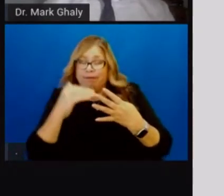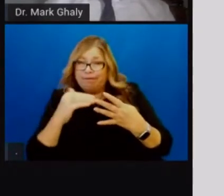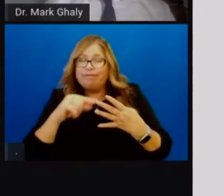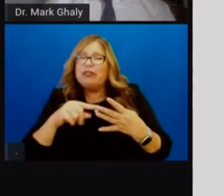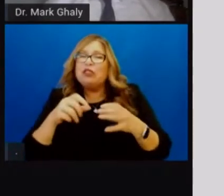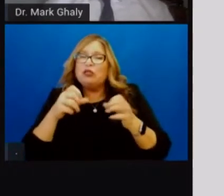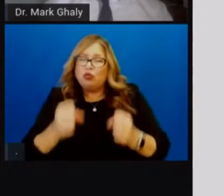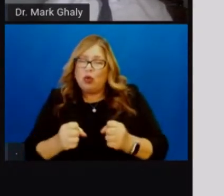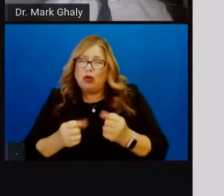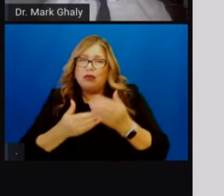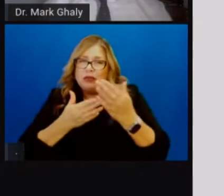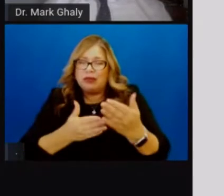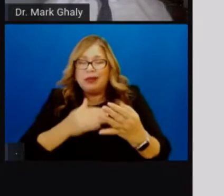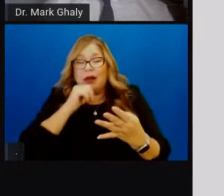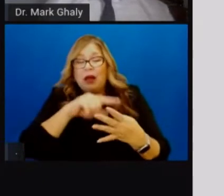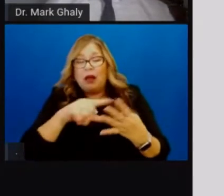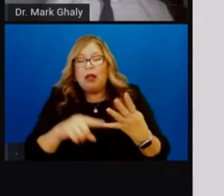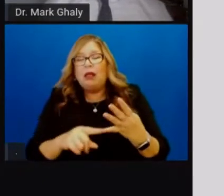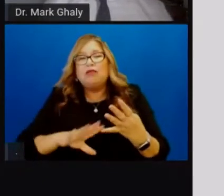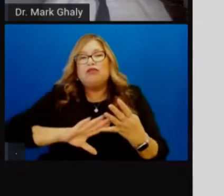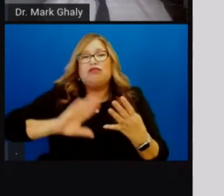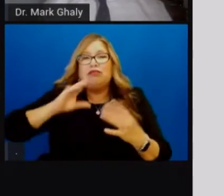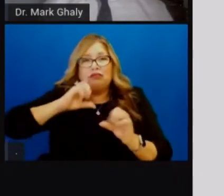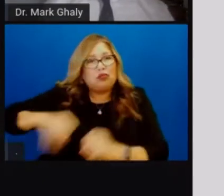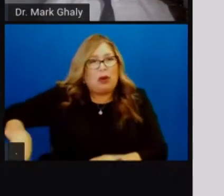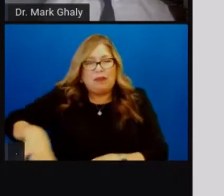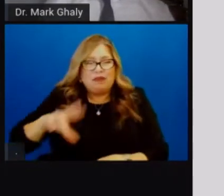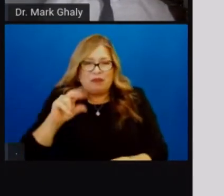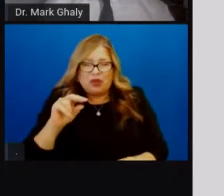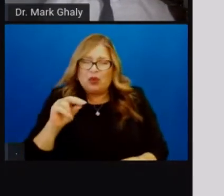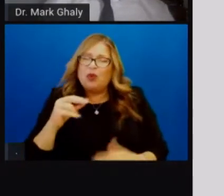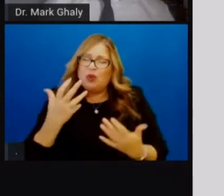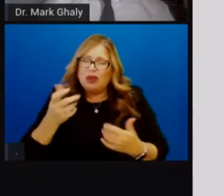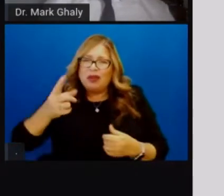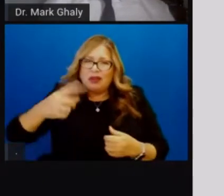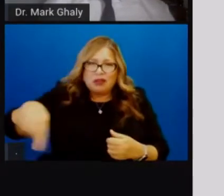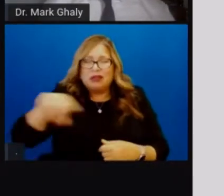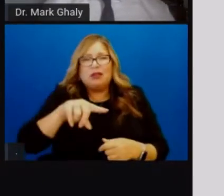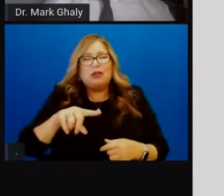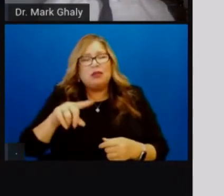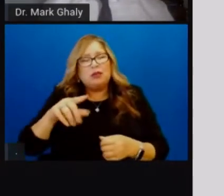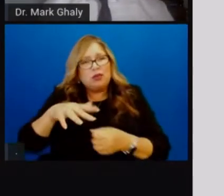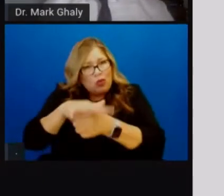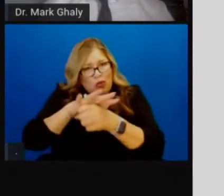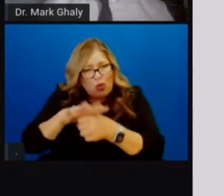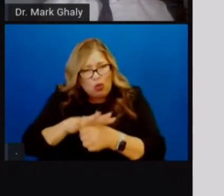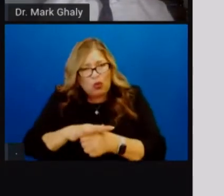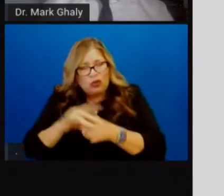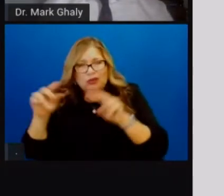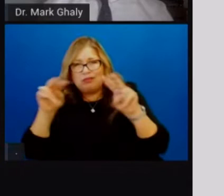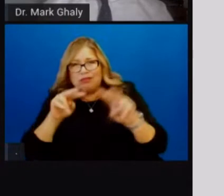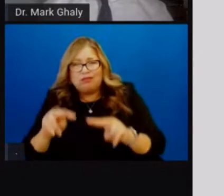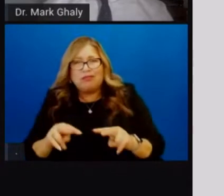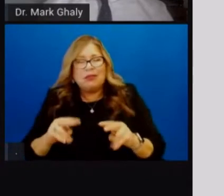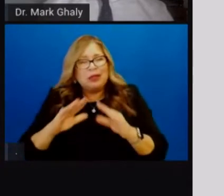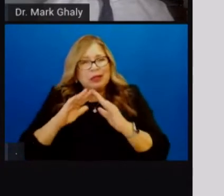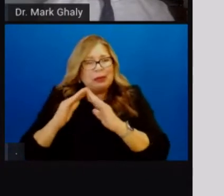important consideration for local health jurisdictions, local communities that are today, as they have been for